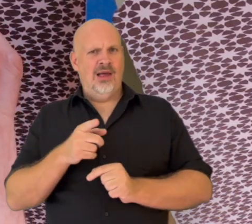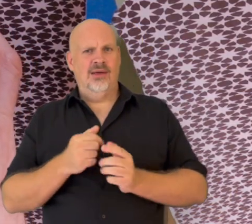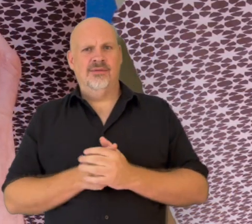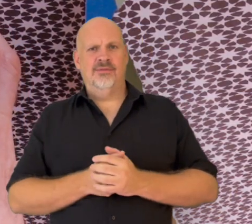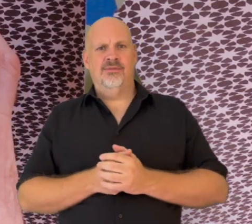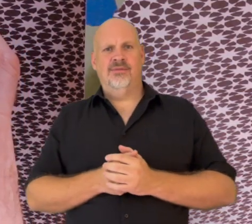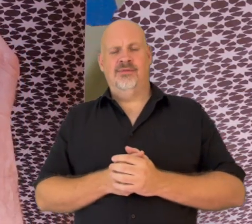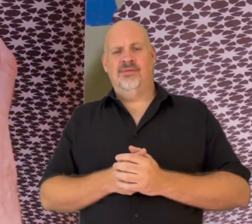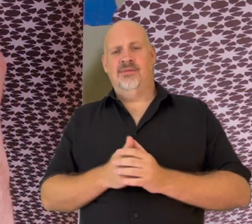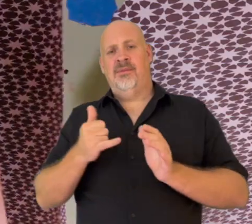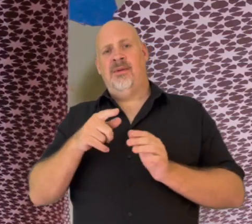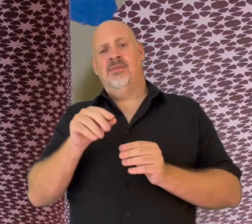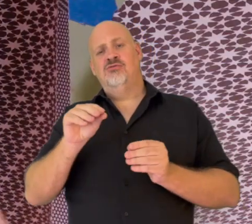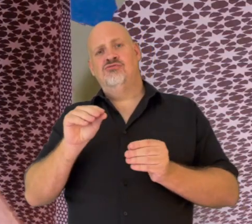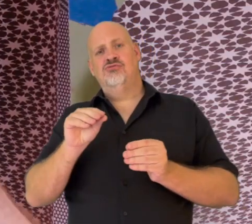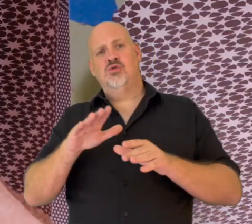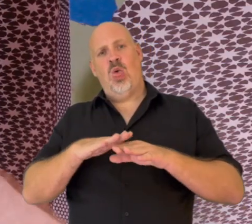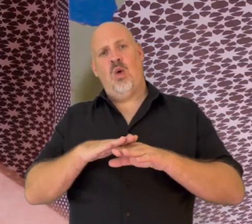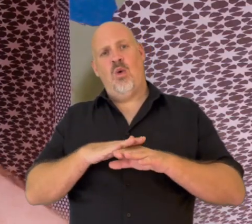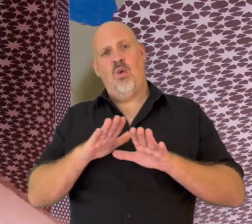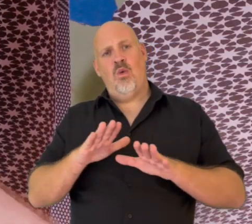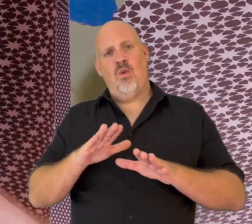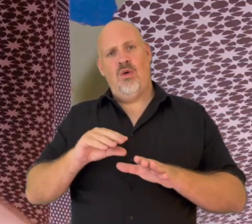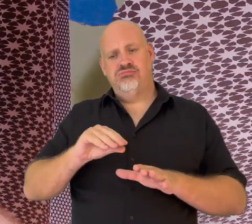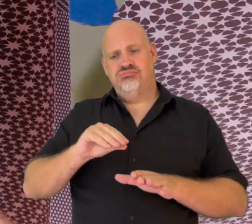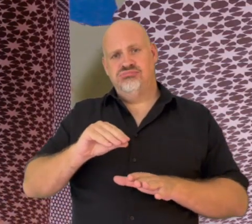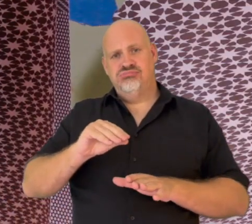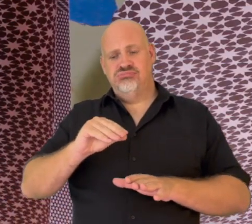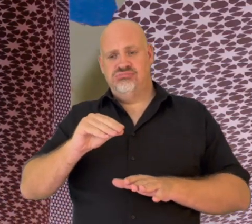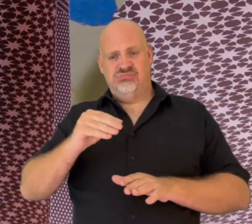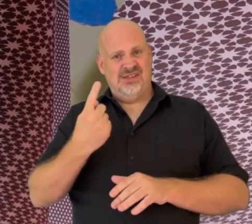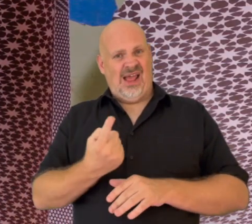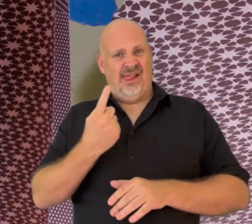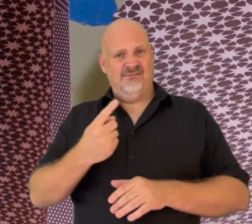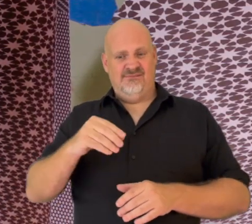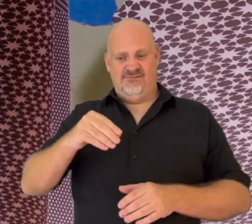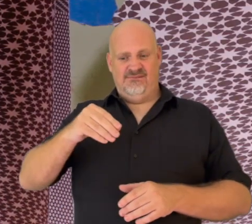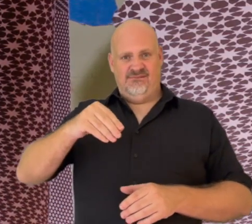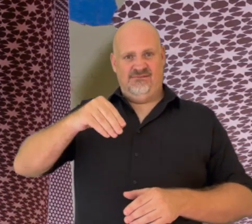just slow down and let the materials do what they do best